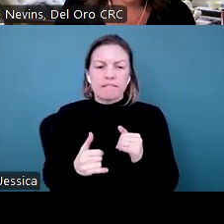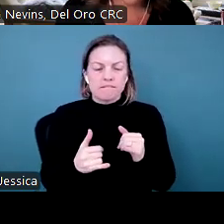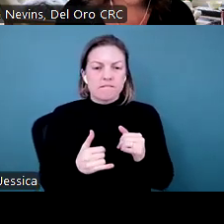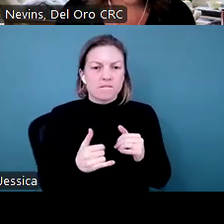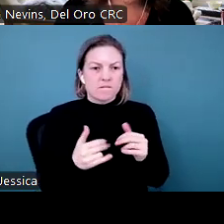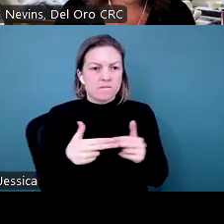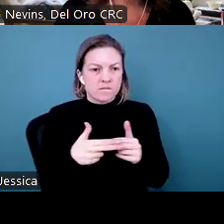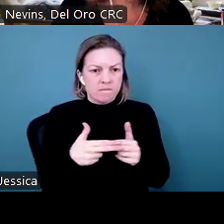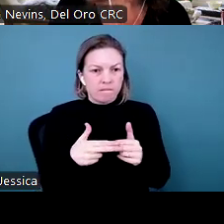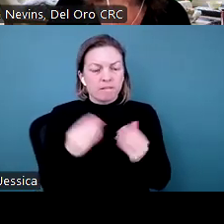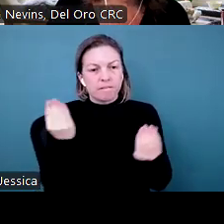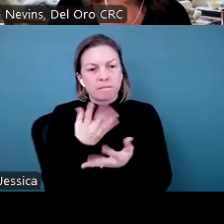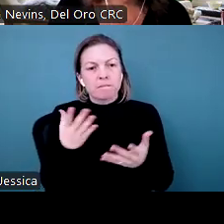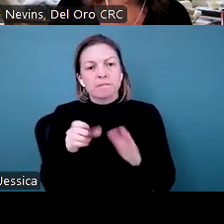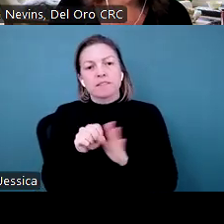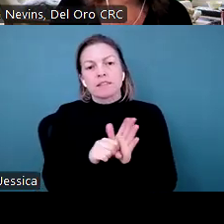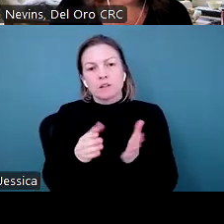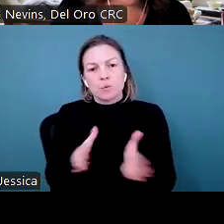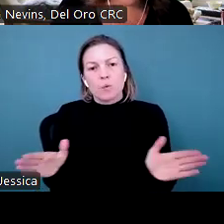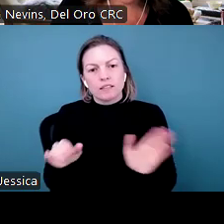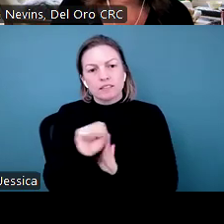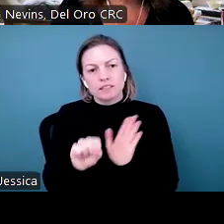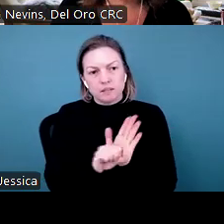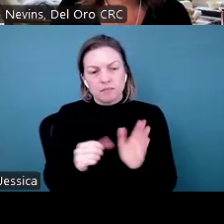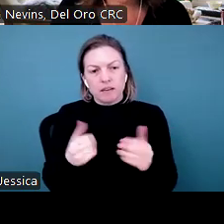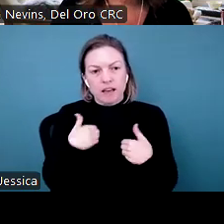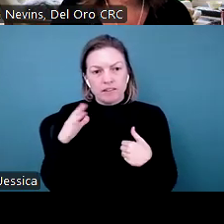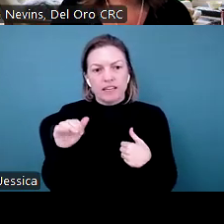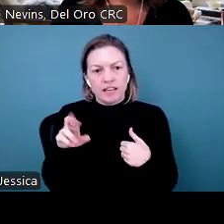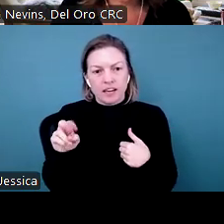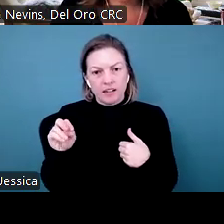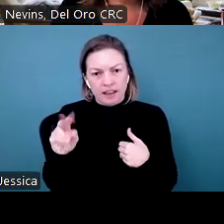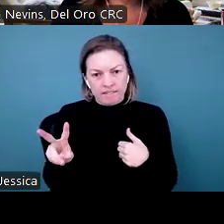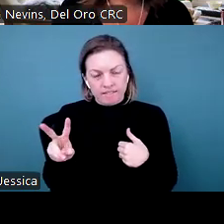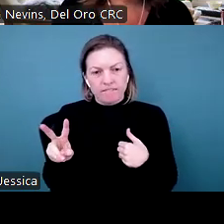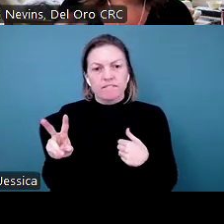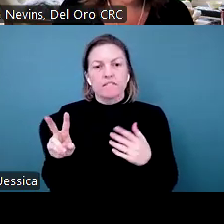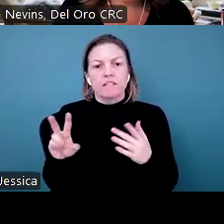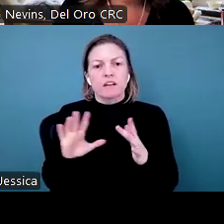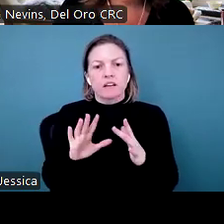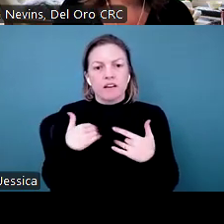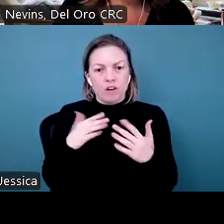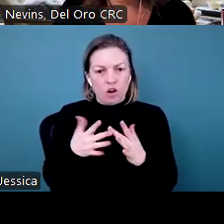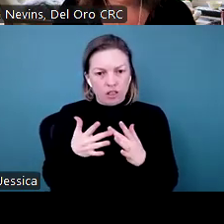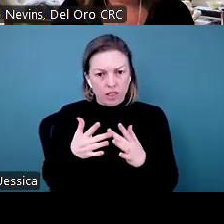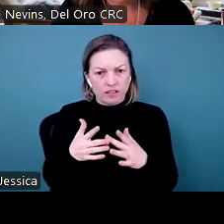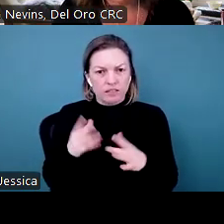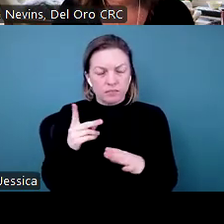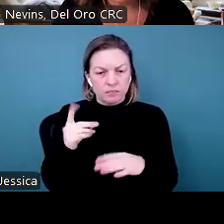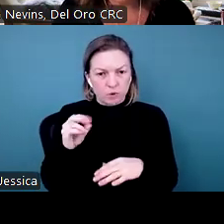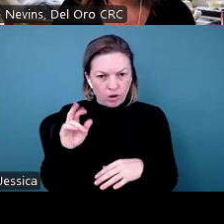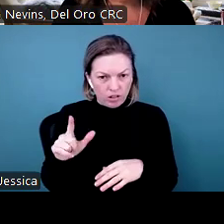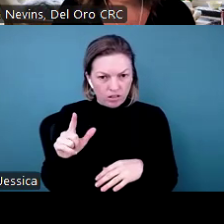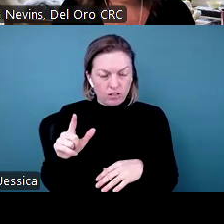our statewide system has CareNav, which is an online portal forward facing